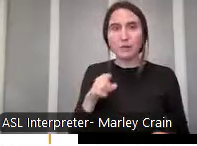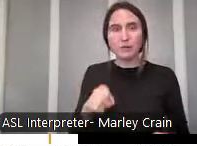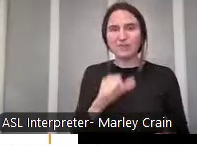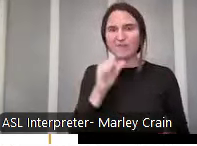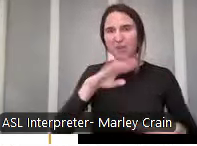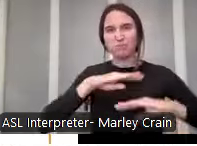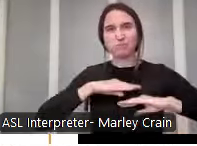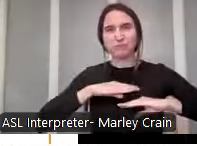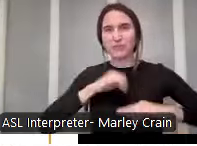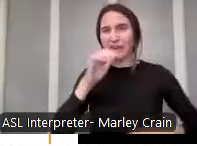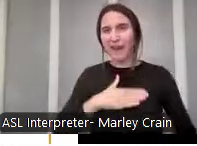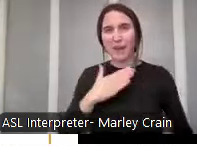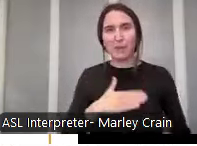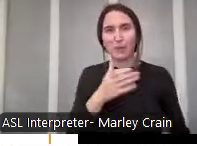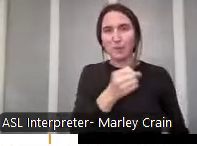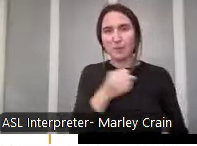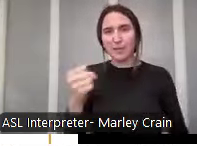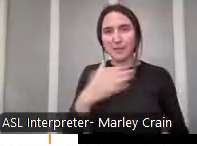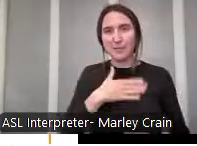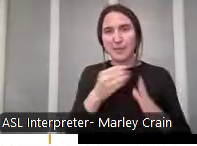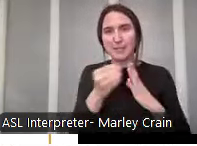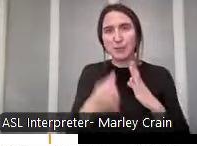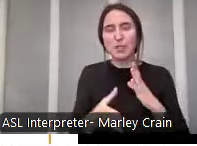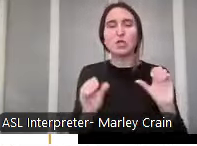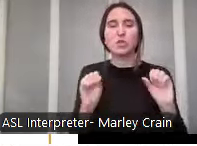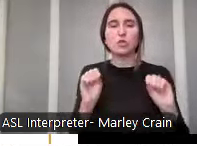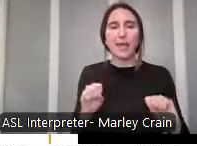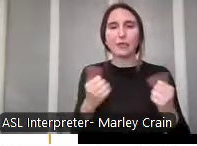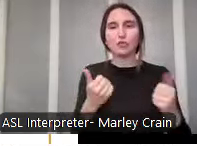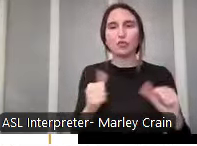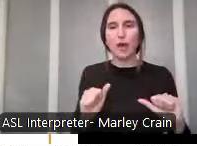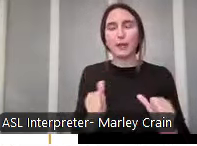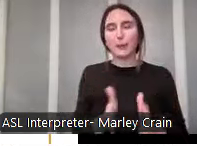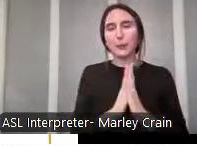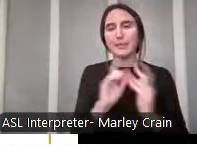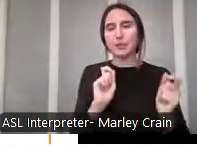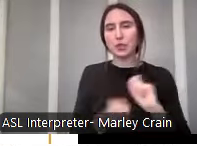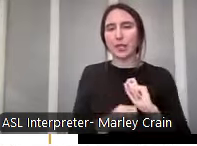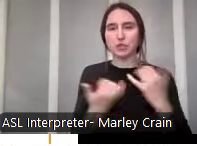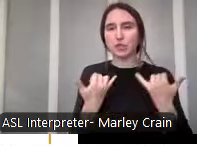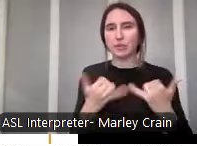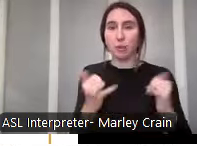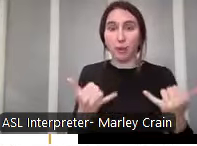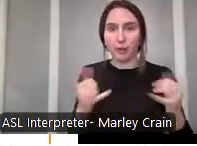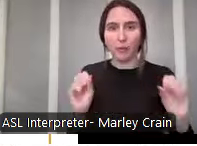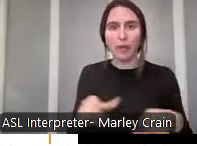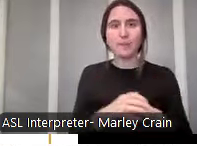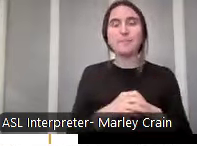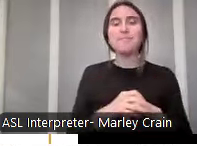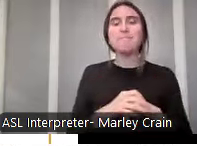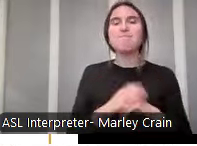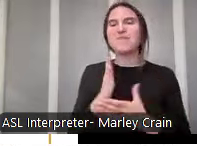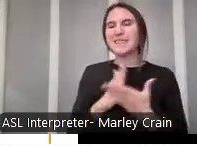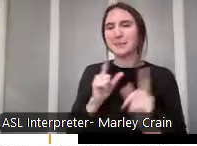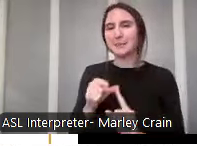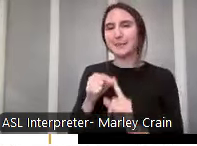the portal you use to apply to school. Also, you should know that there are some specialized programs. We'll cover that in